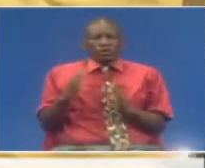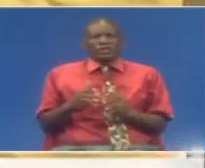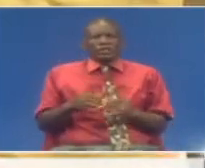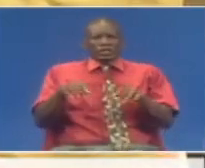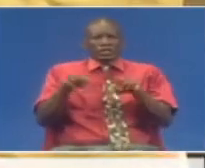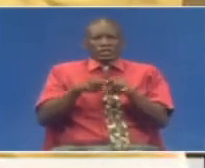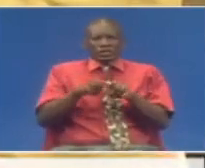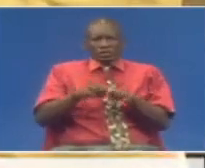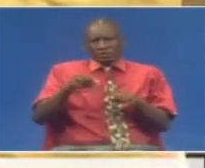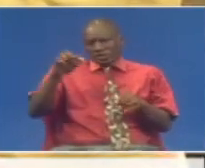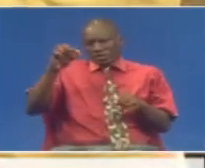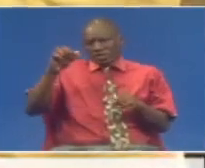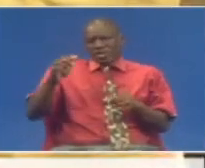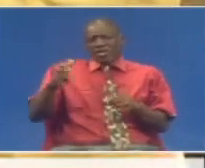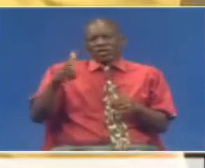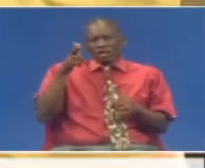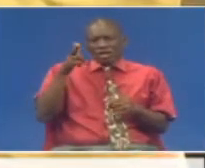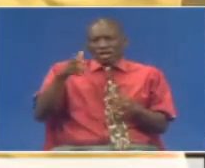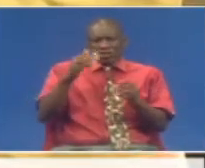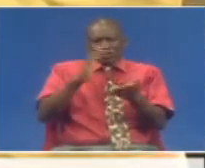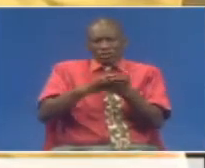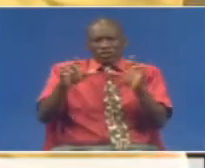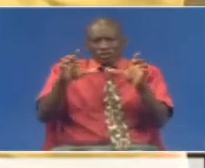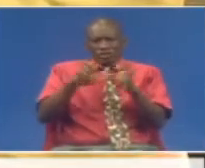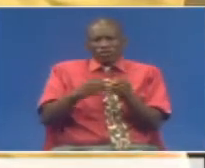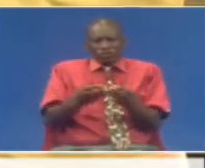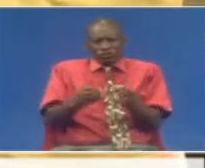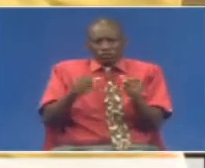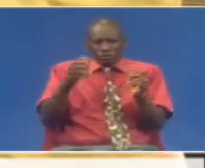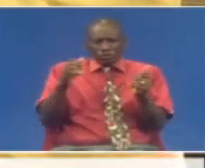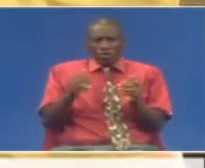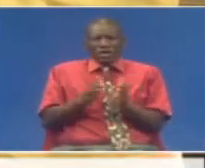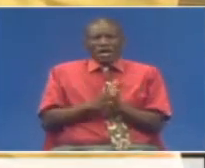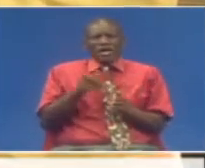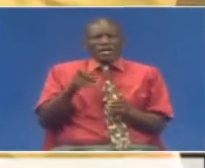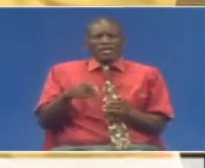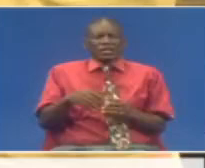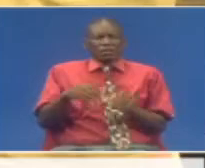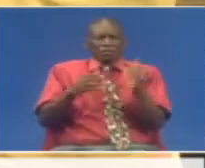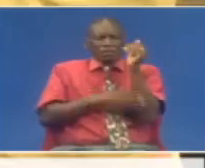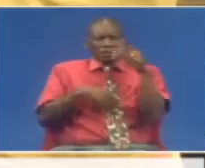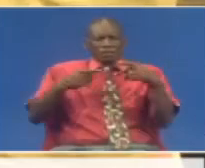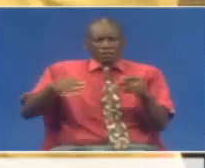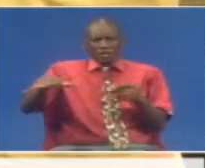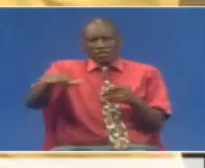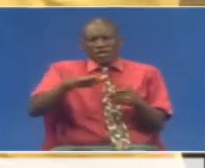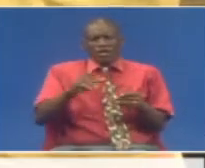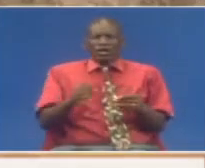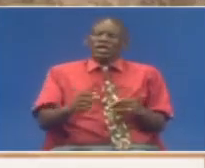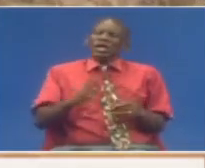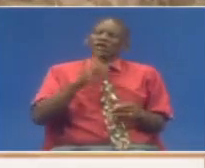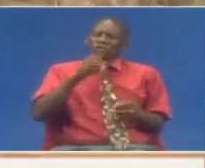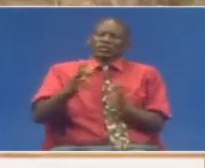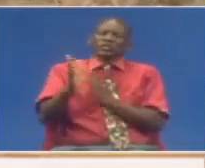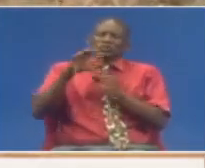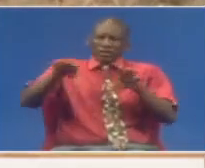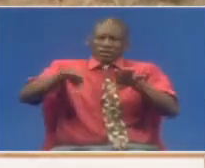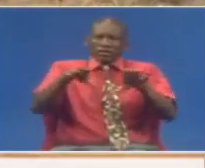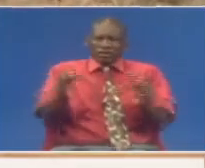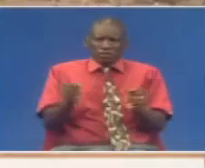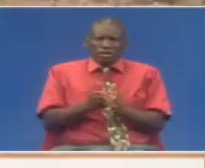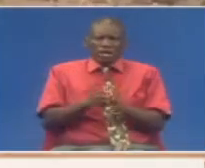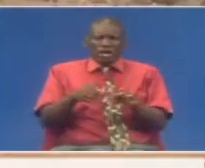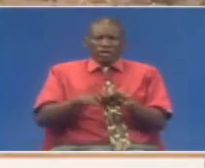guns haven't gone silent and the attacks have kept coming. The antagonists in the area have dared the security systems, even seeming to call